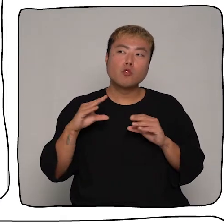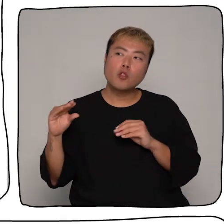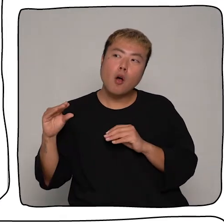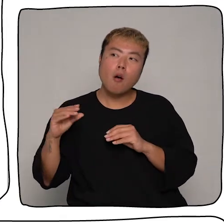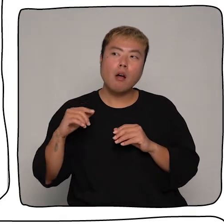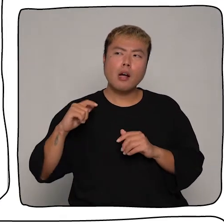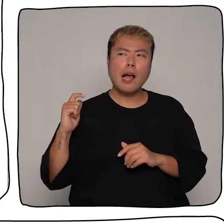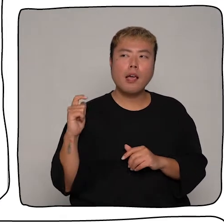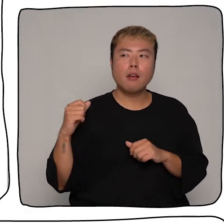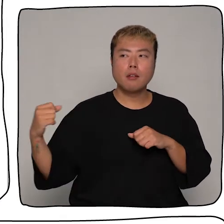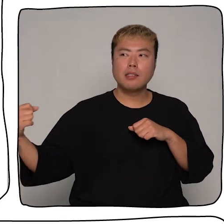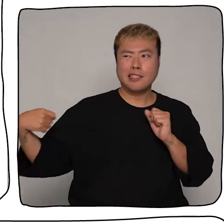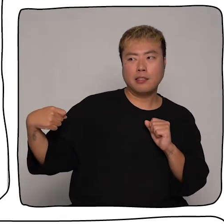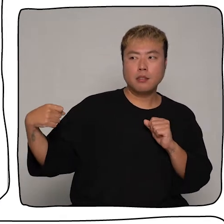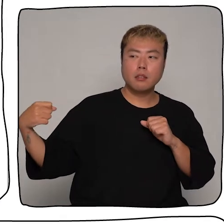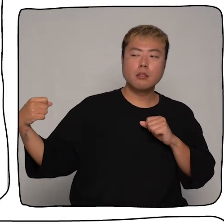person.